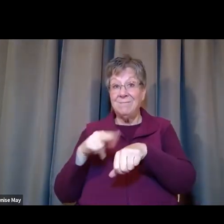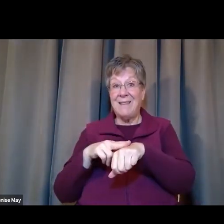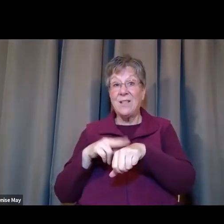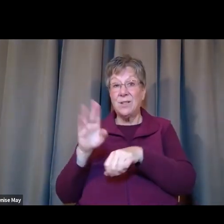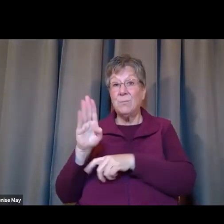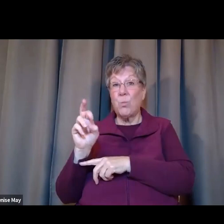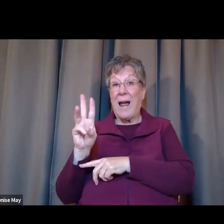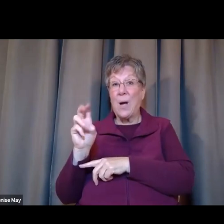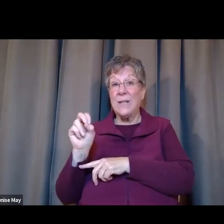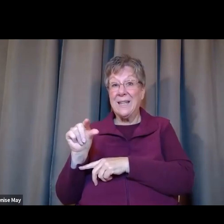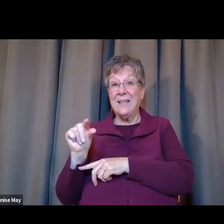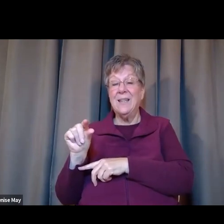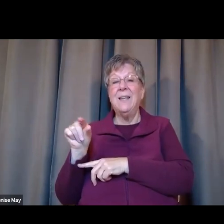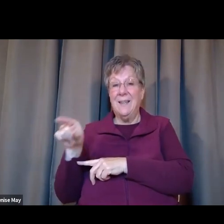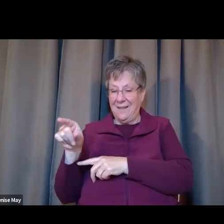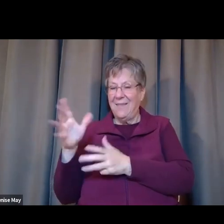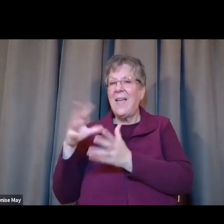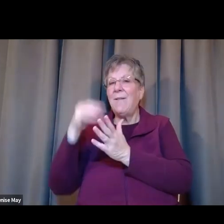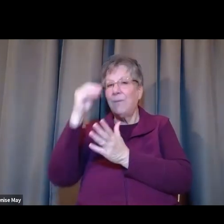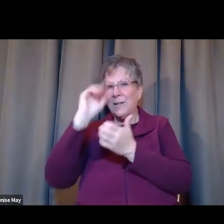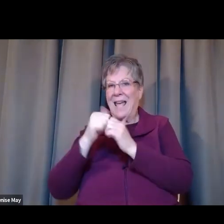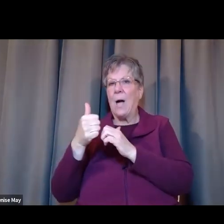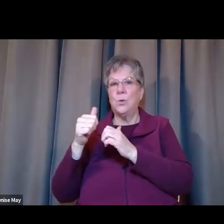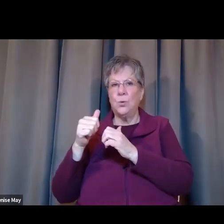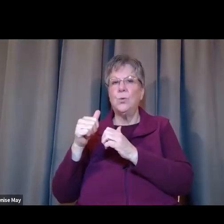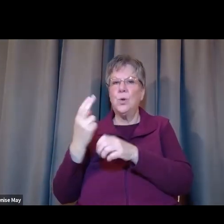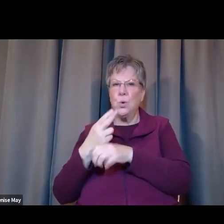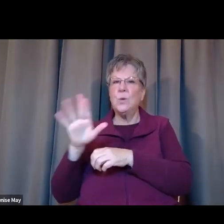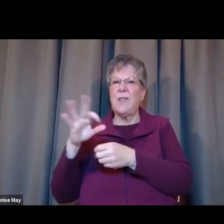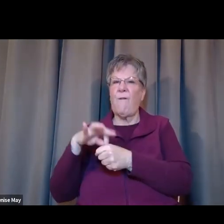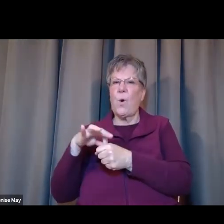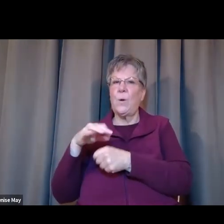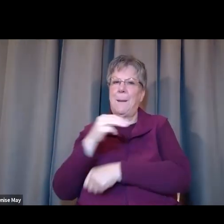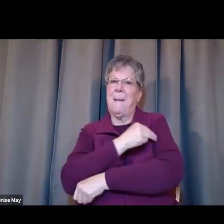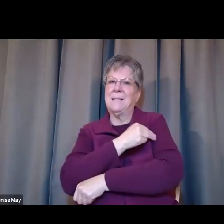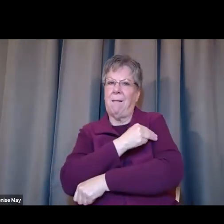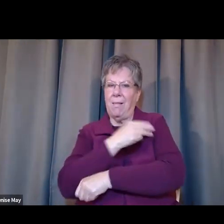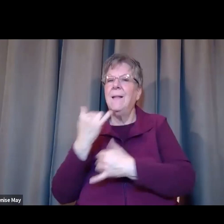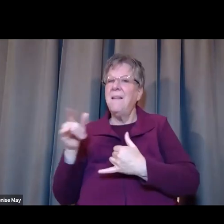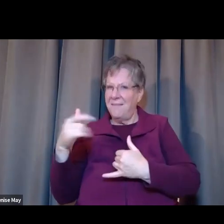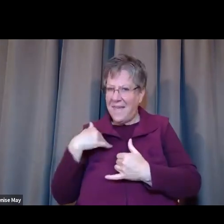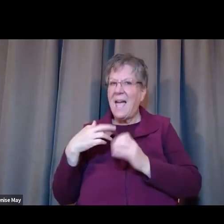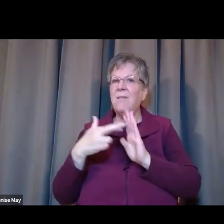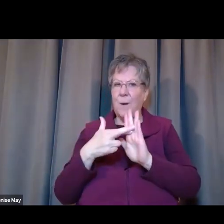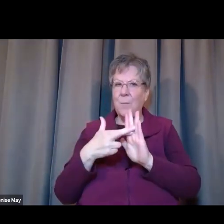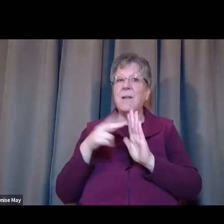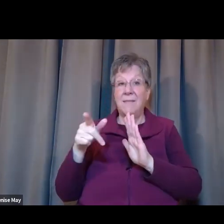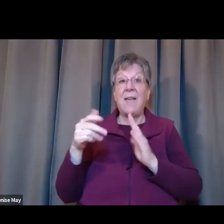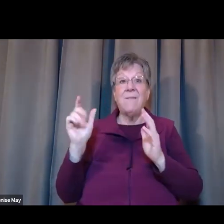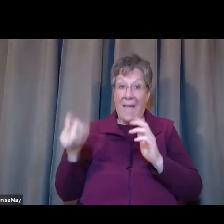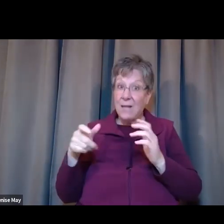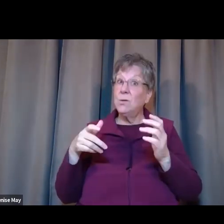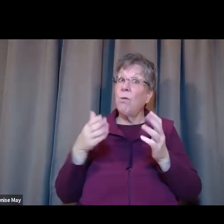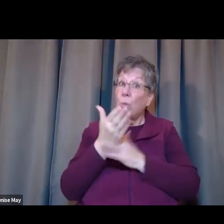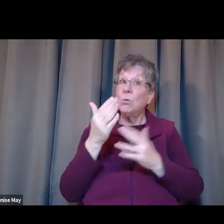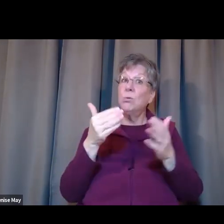Browning, they've learned how to flex their voting muscle, and they now have representatives. They've had to do lawsuits. They've had to do a